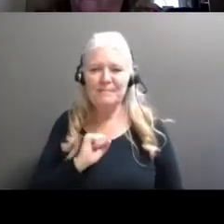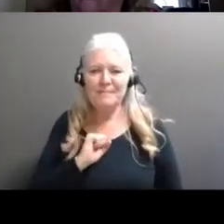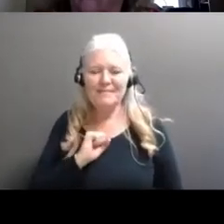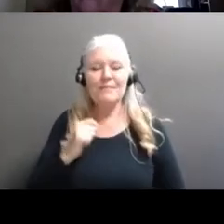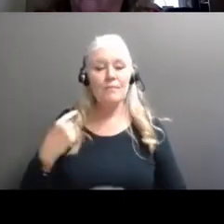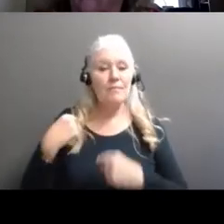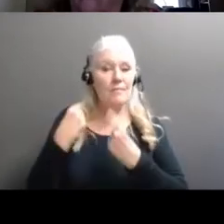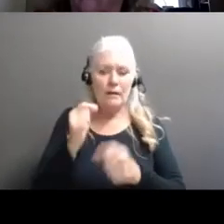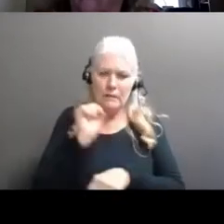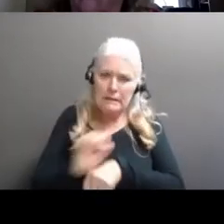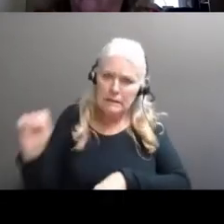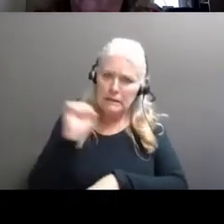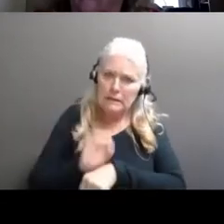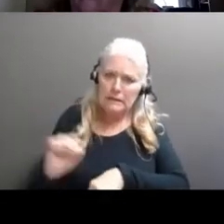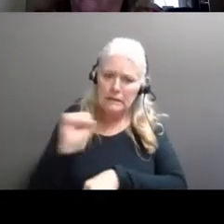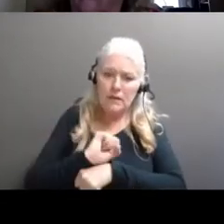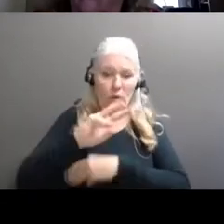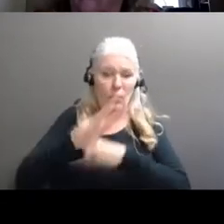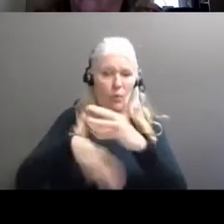led by Mags Boucher.